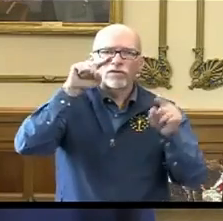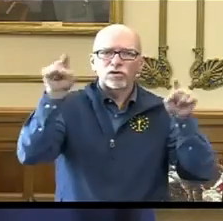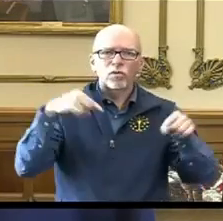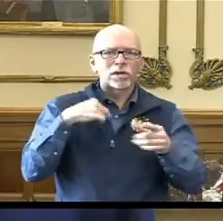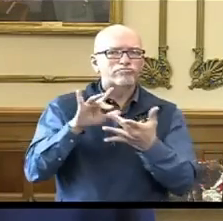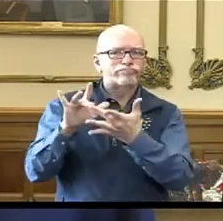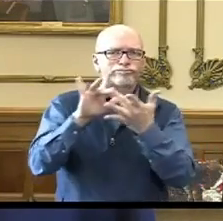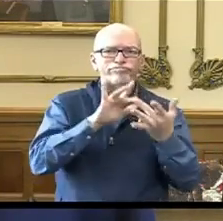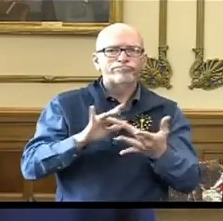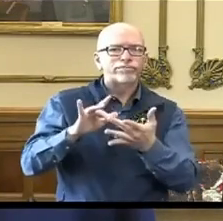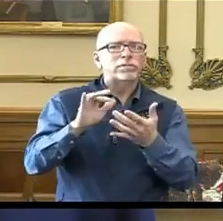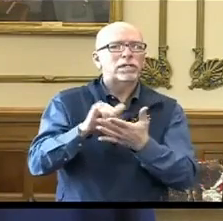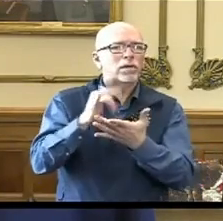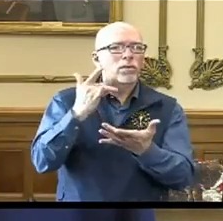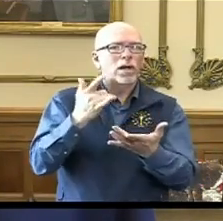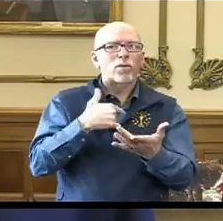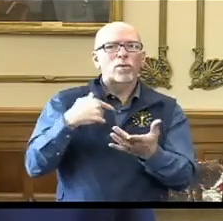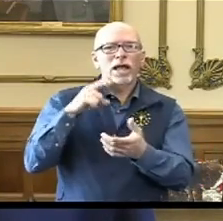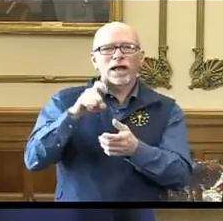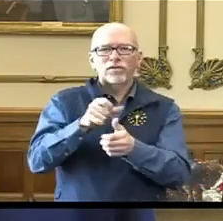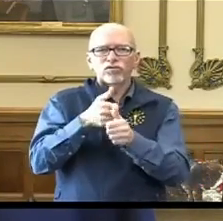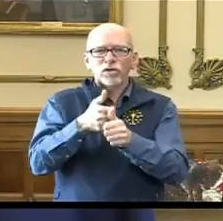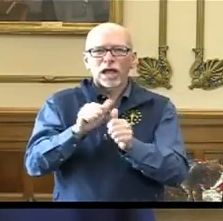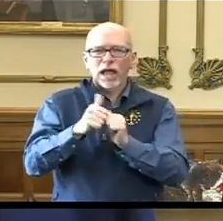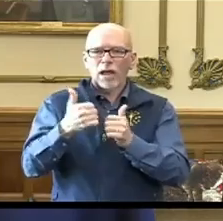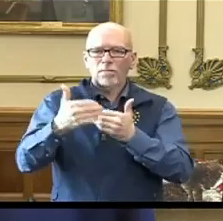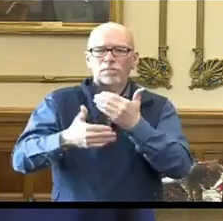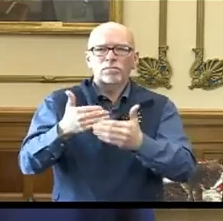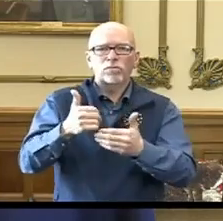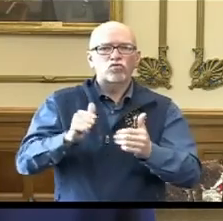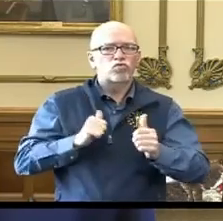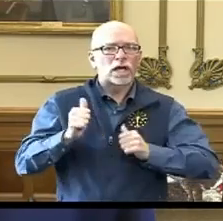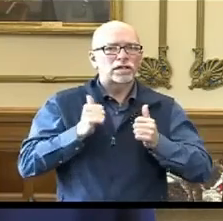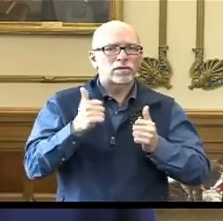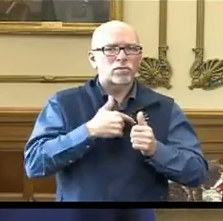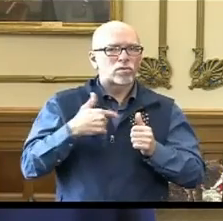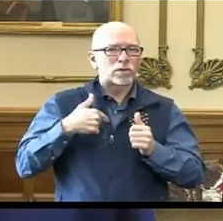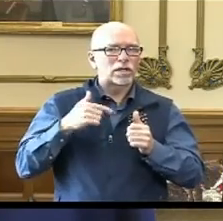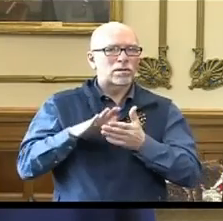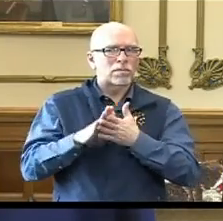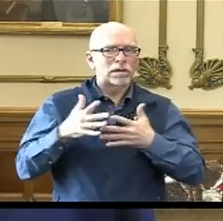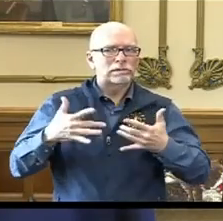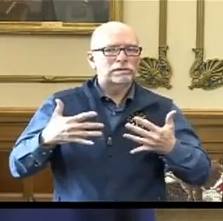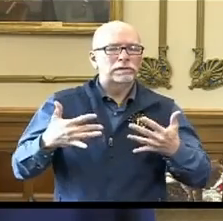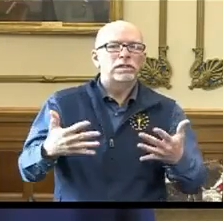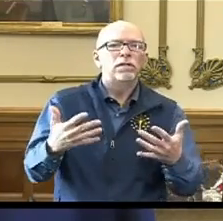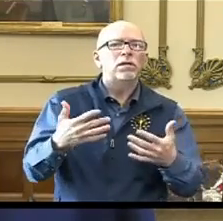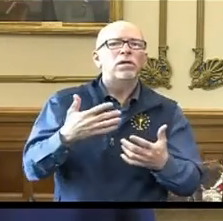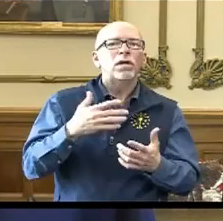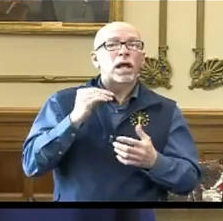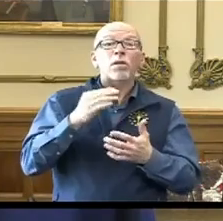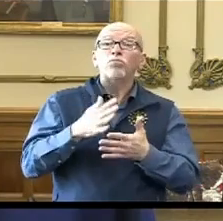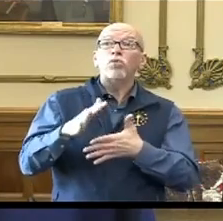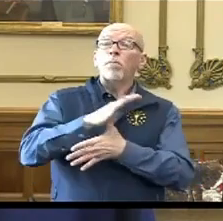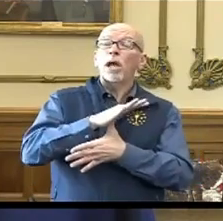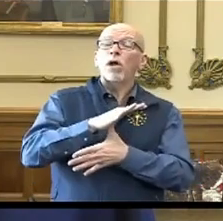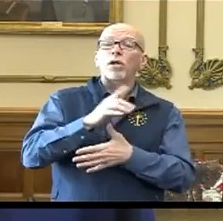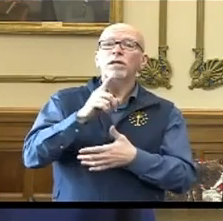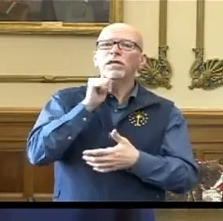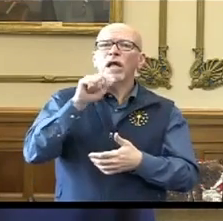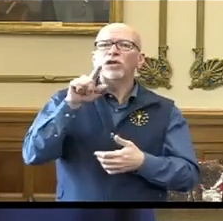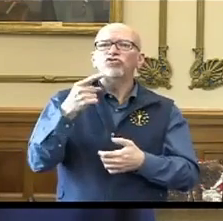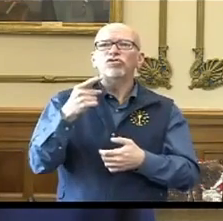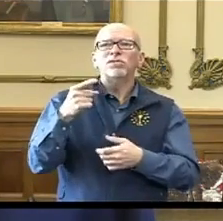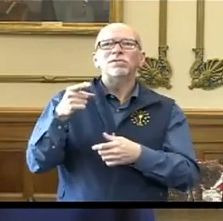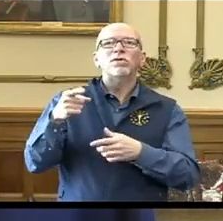tracking how methodical and aggressive we all are. We're also, primarily I should say, it's not just